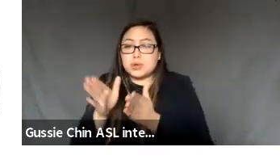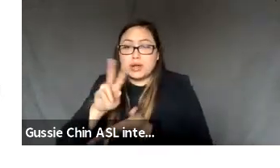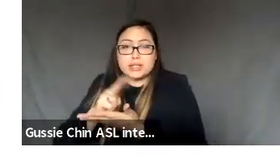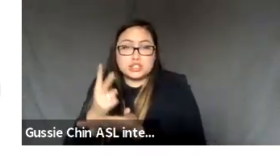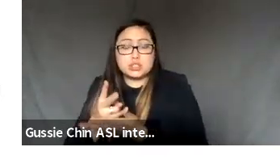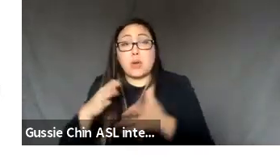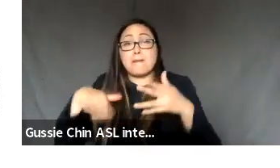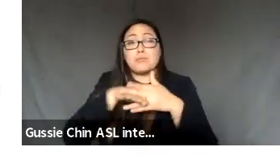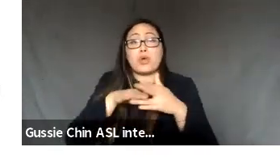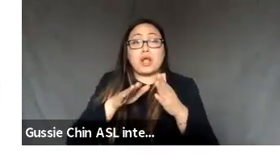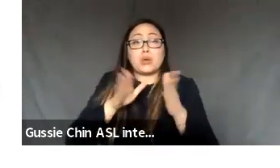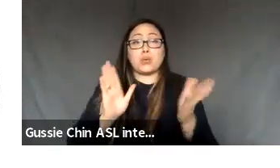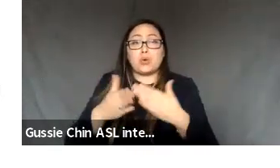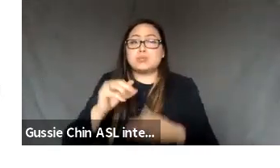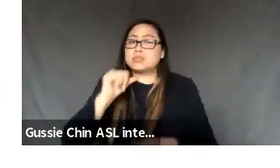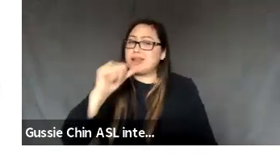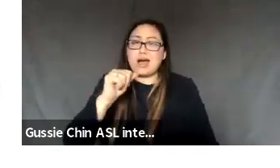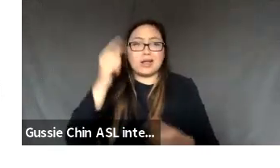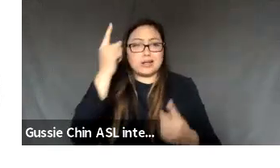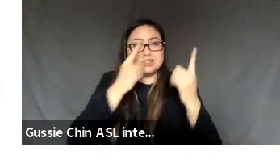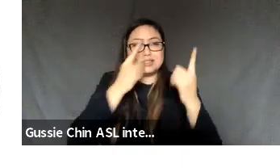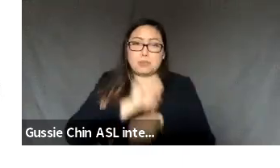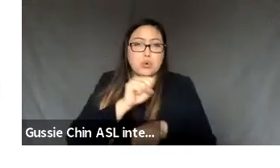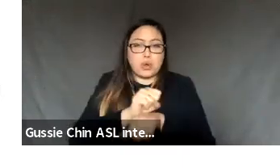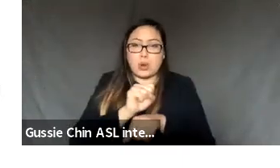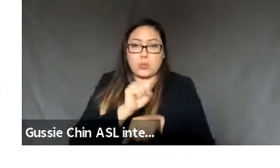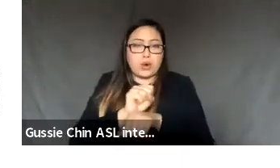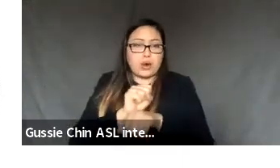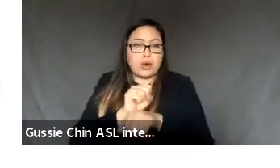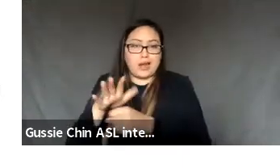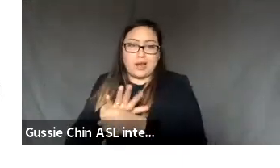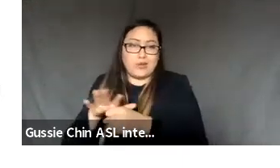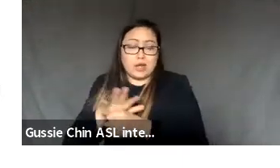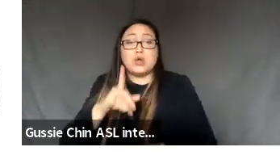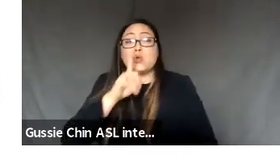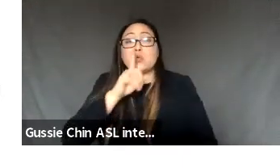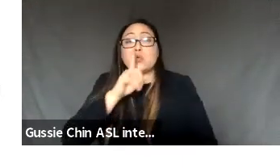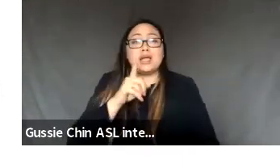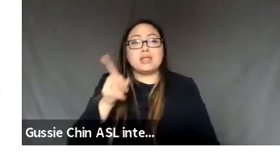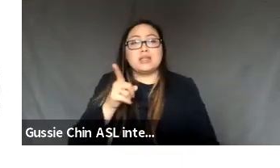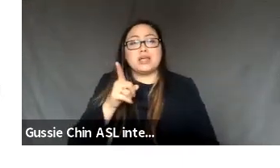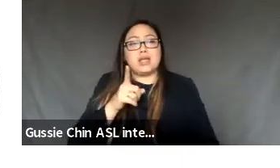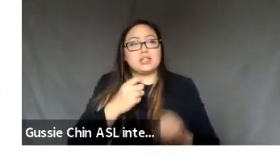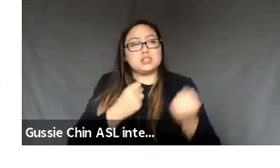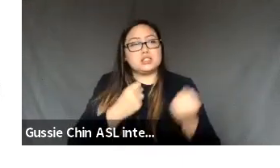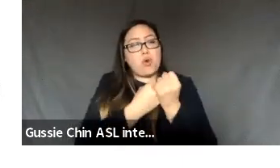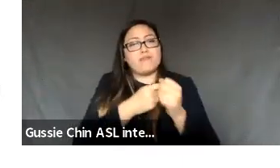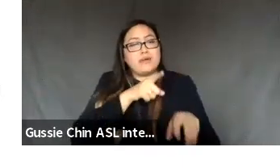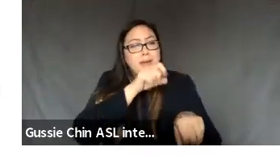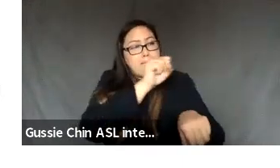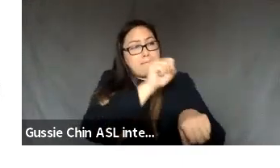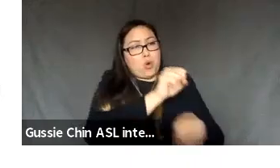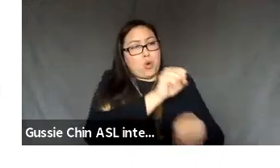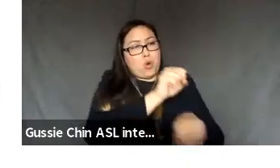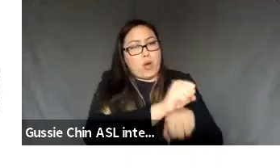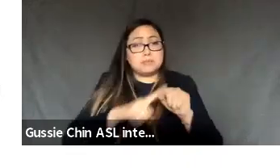are not employee work areas because in essence, they really serve as supporting employees, but not for the purpose of